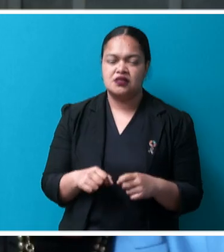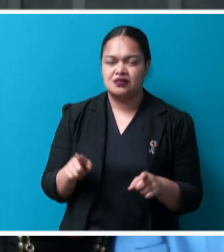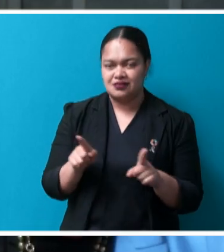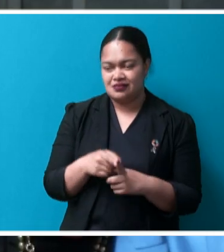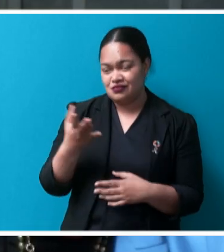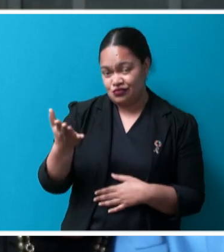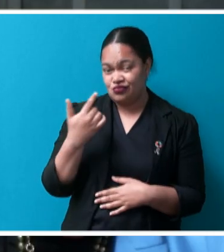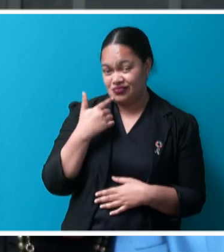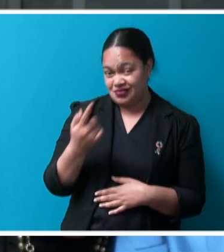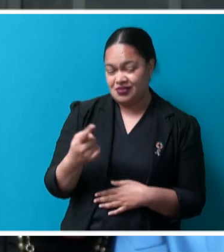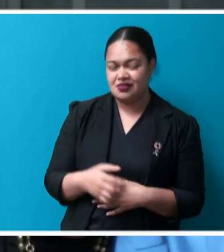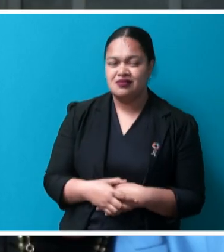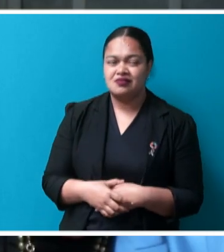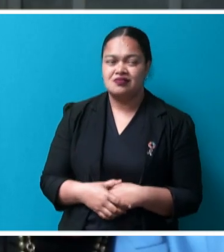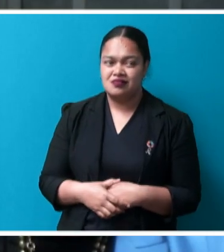rightly said, for